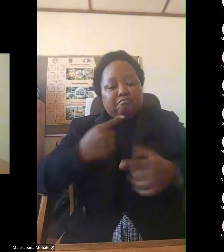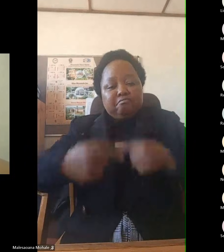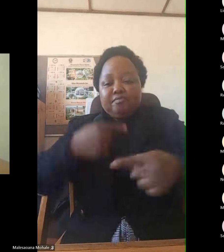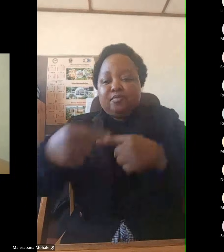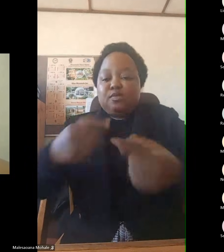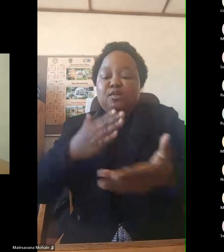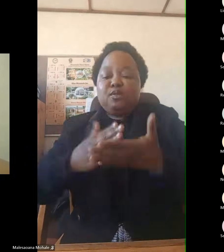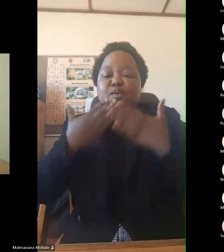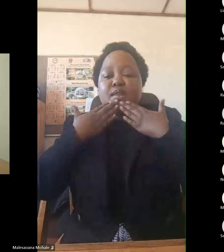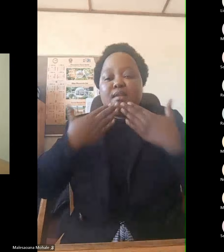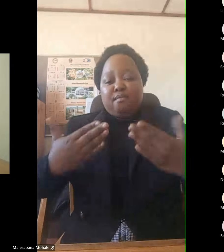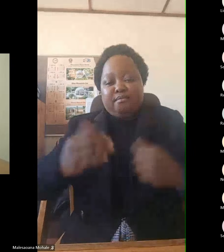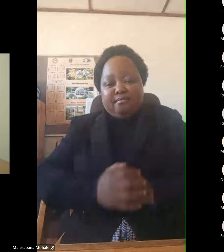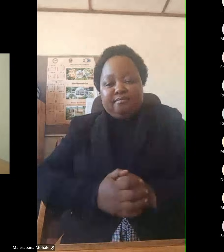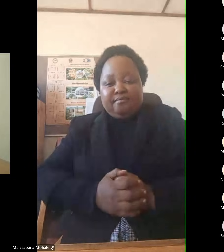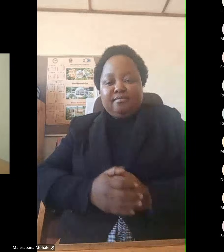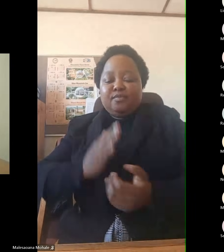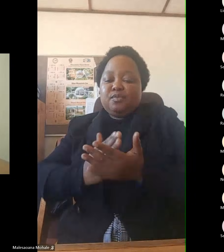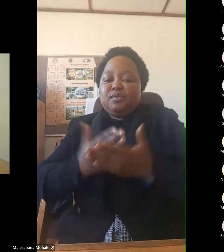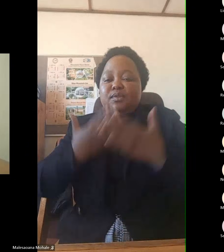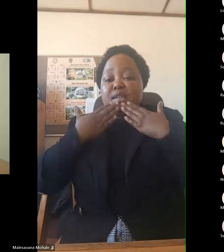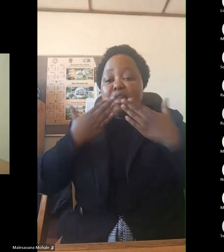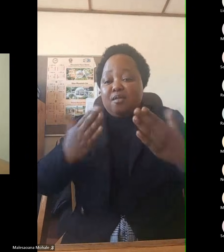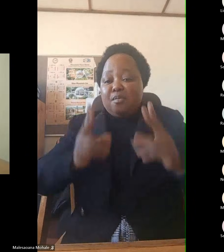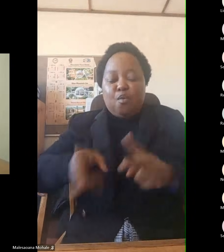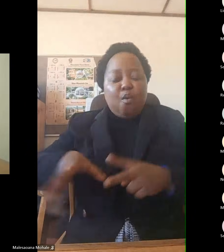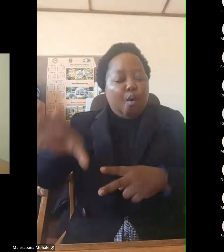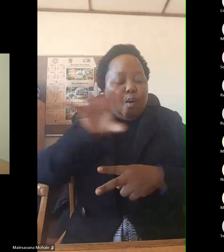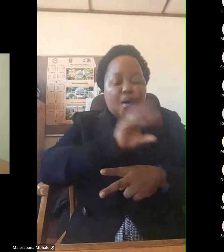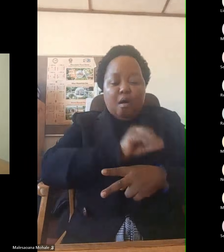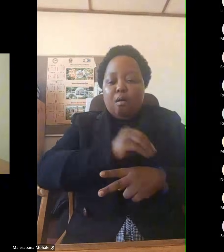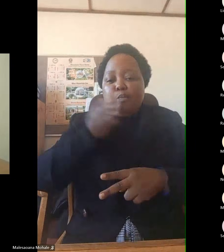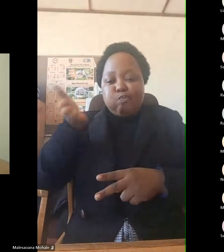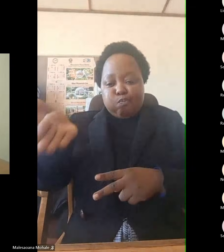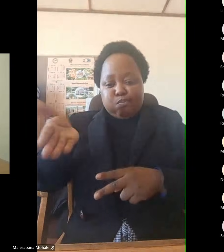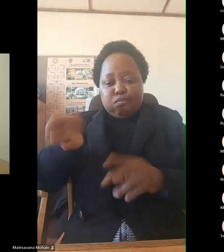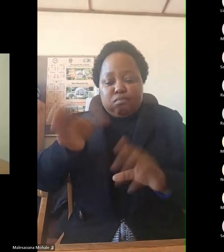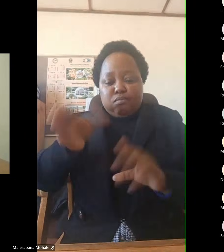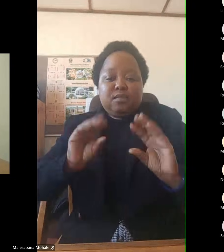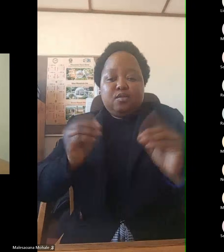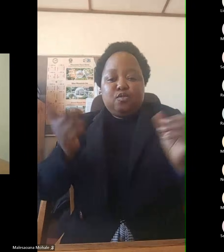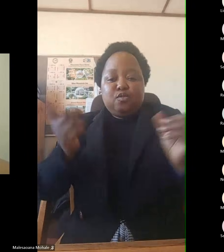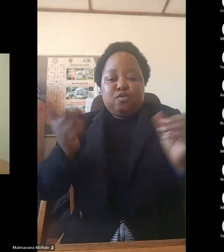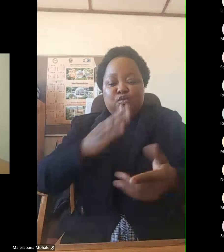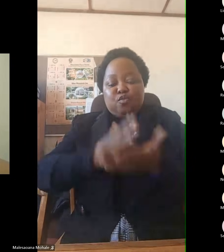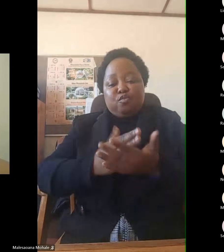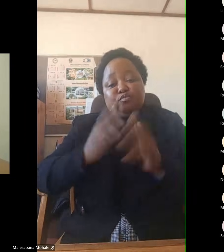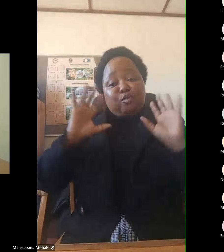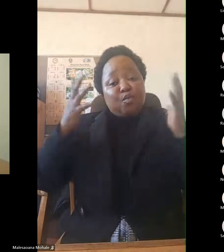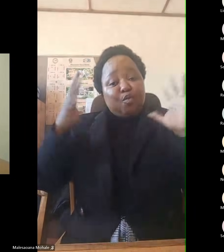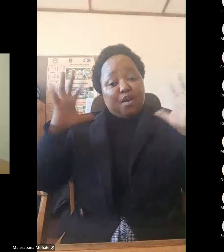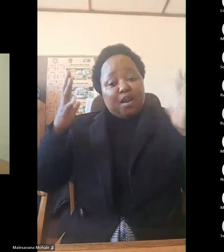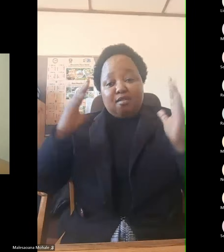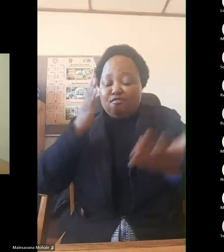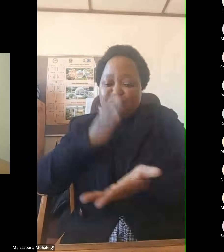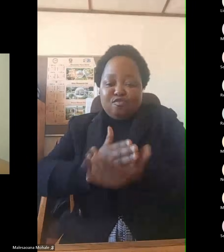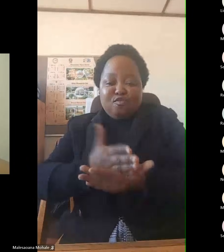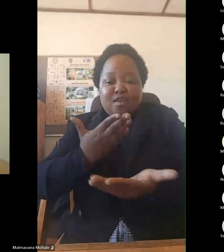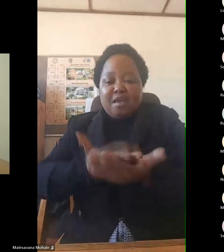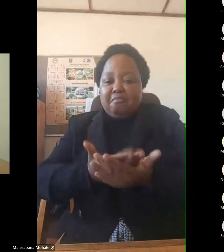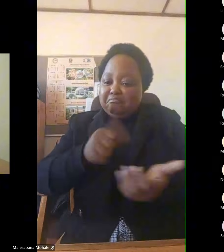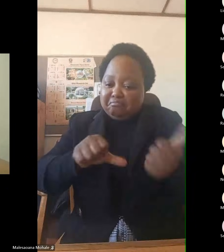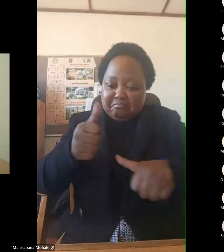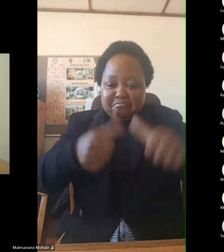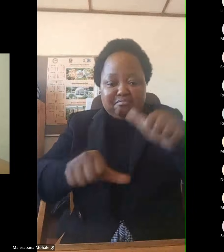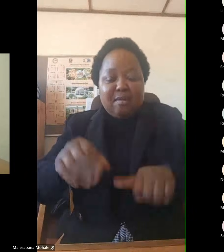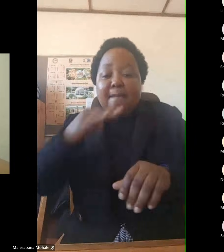really like to appreciate everyone who is here and wish us a fruitful engagement.